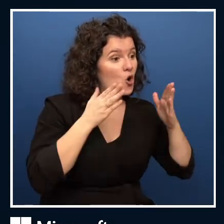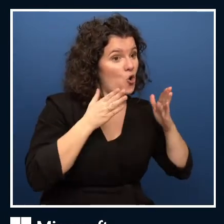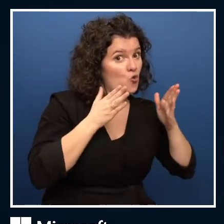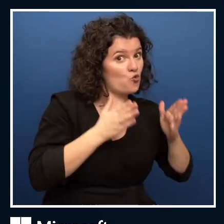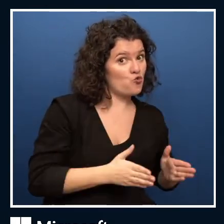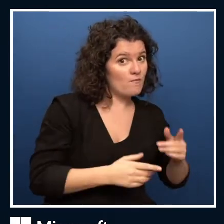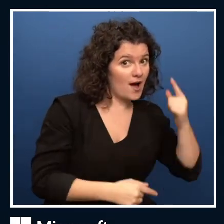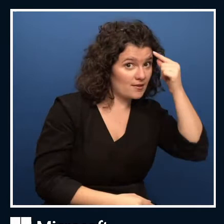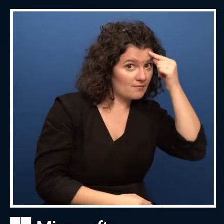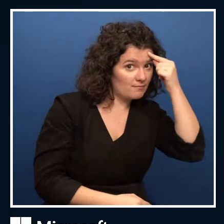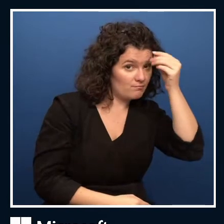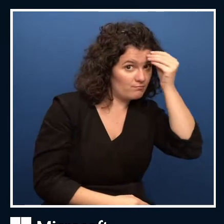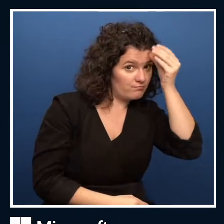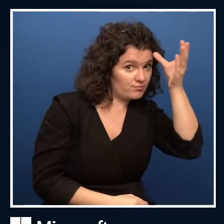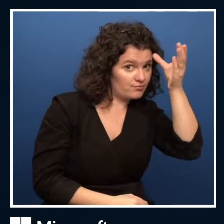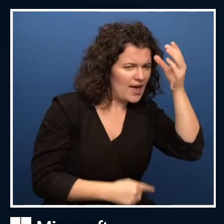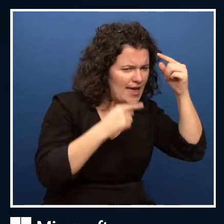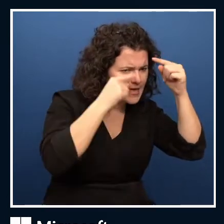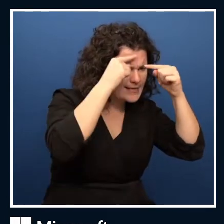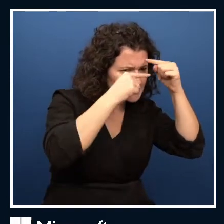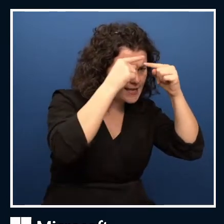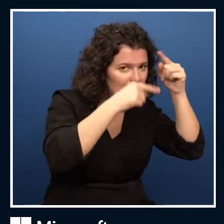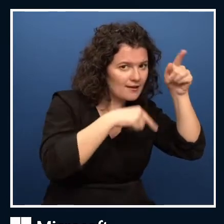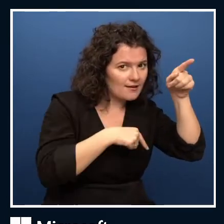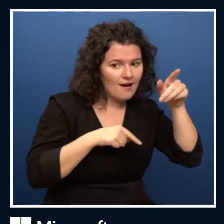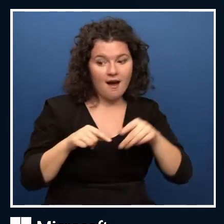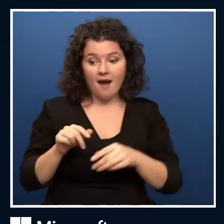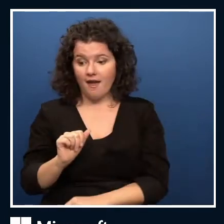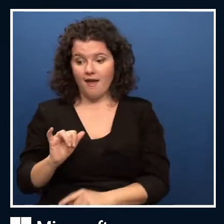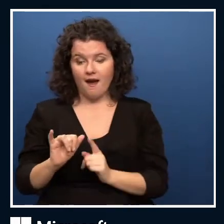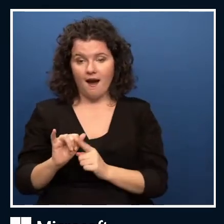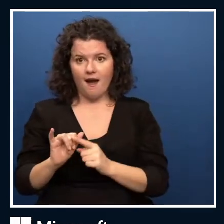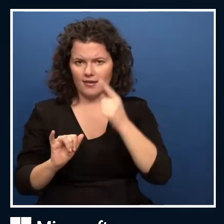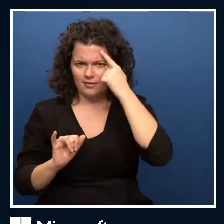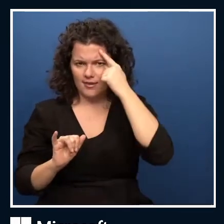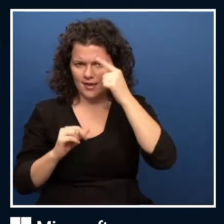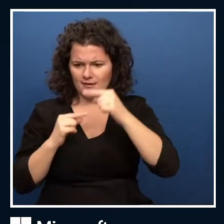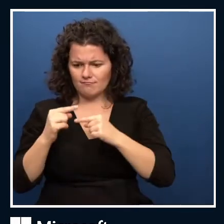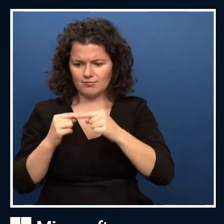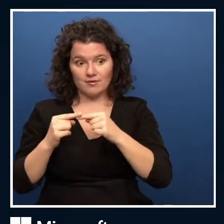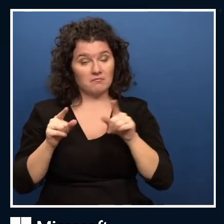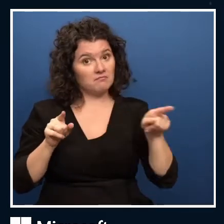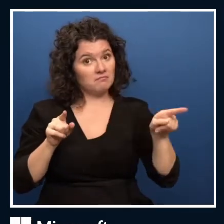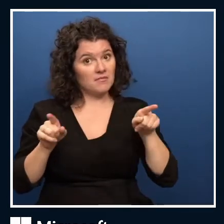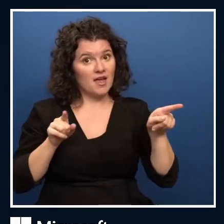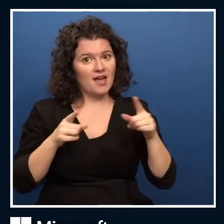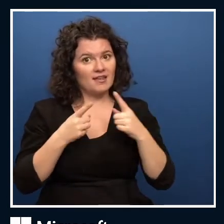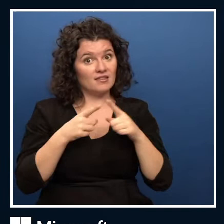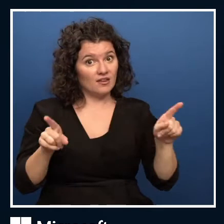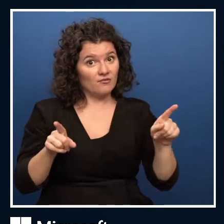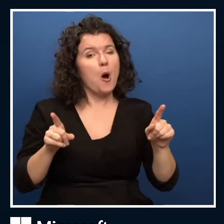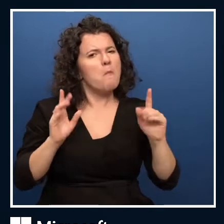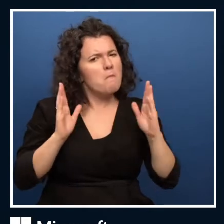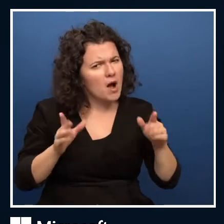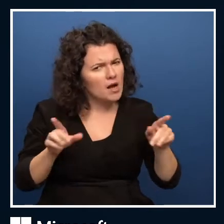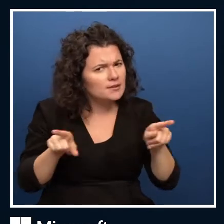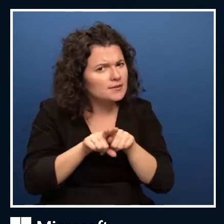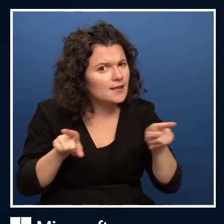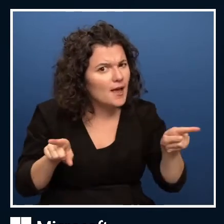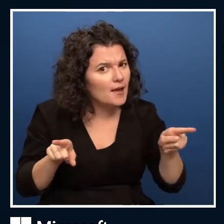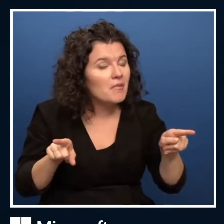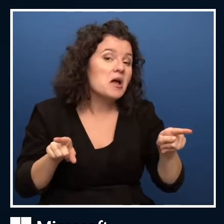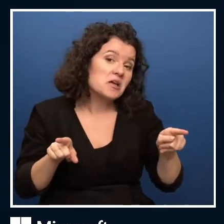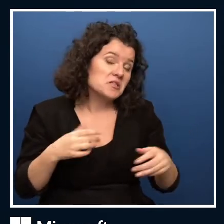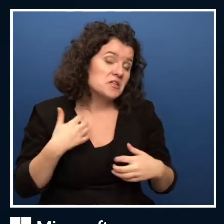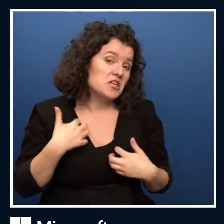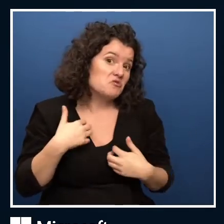foundations, and it's really interesting to find some answer to this question in